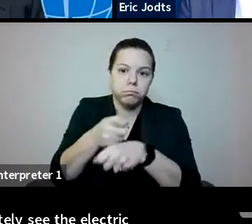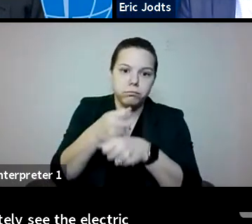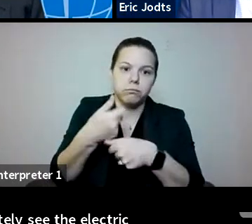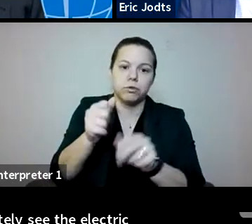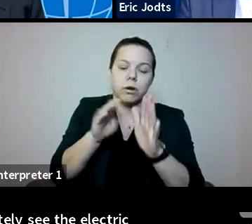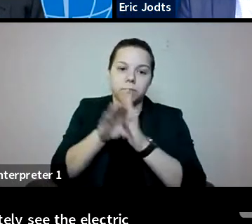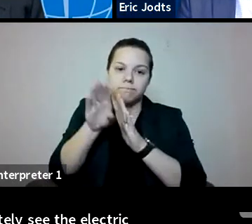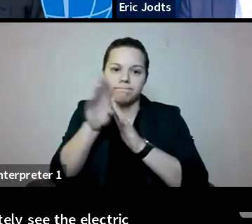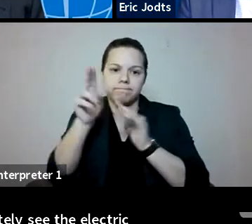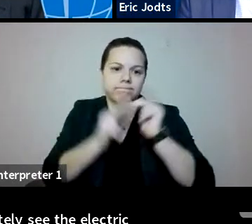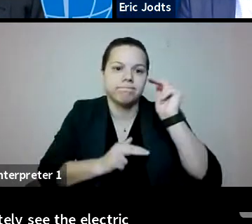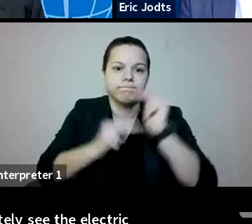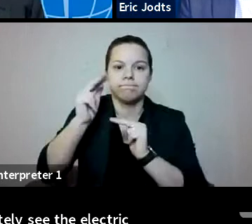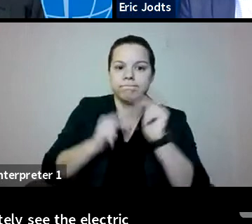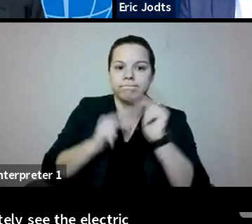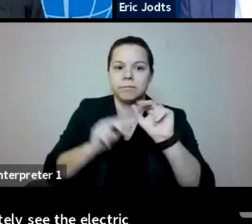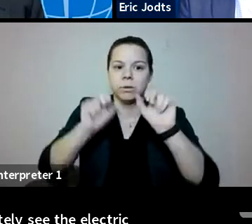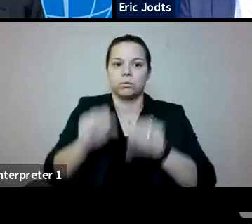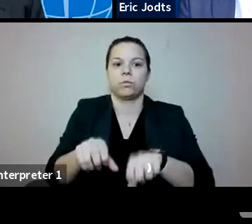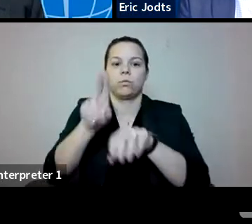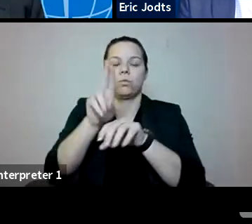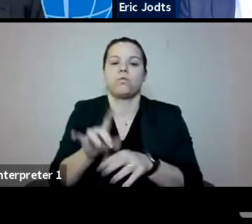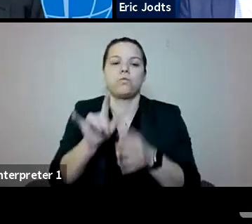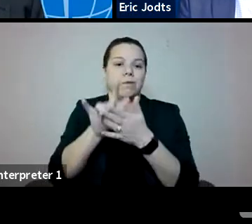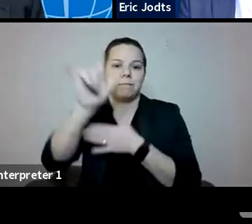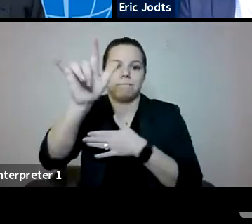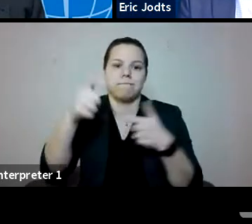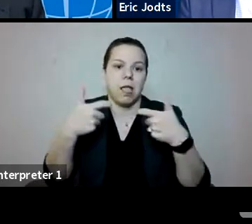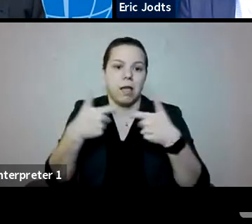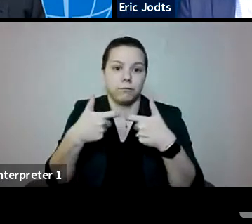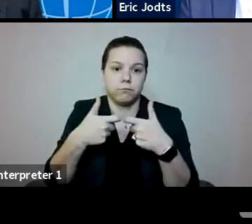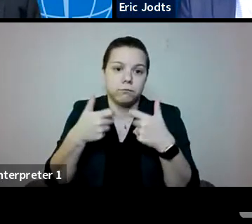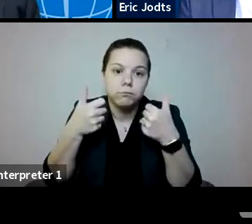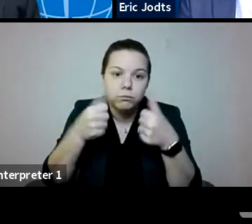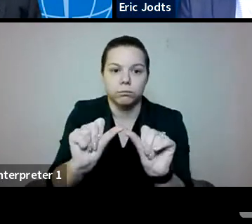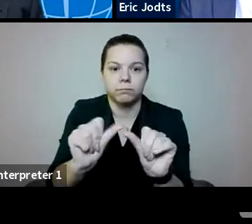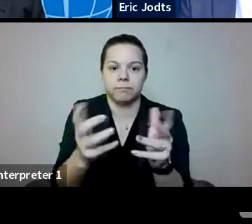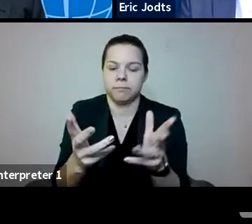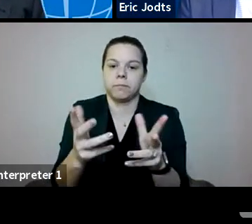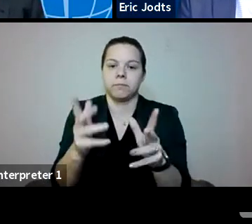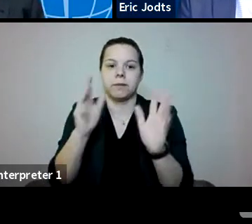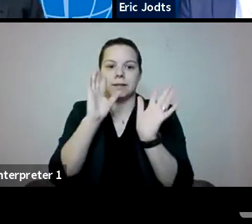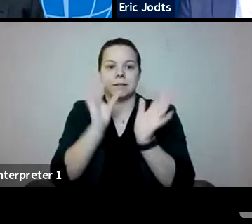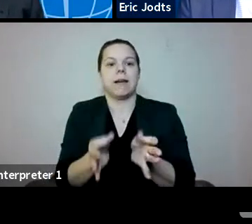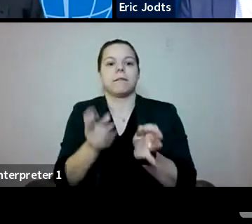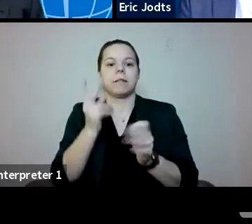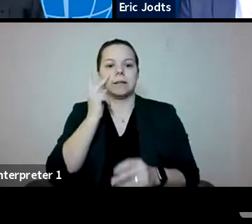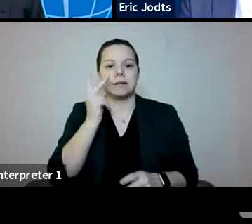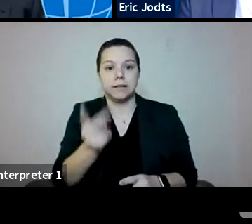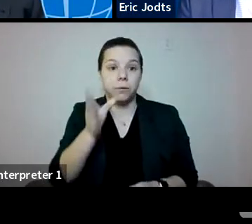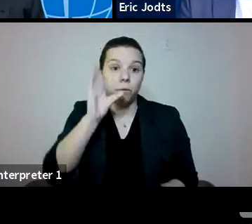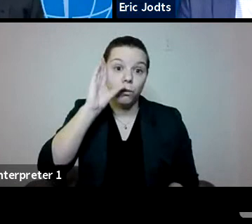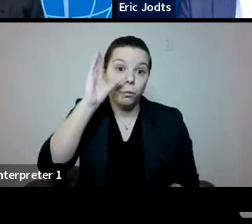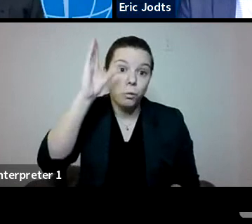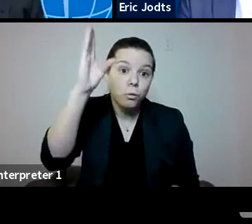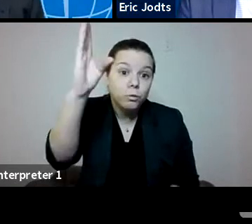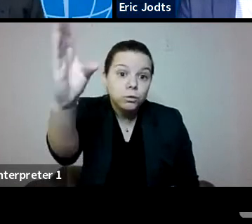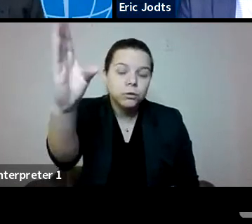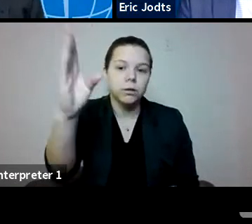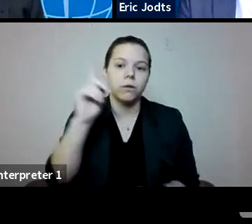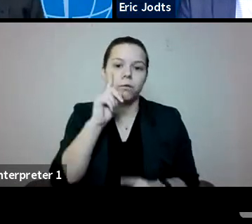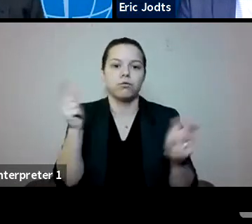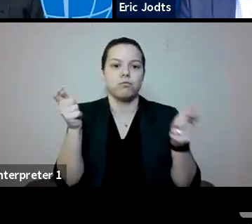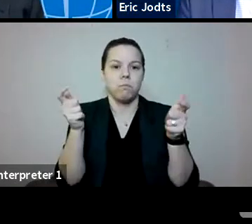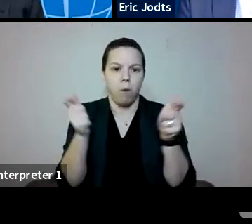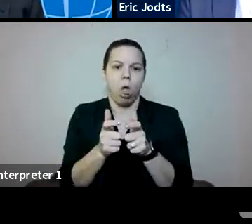viable aircraft. So definitely see it in the future for smaller